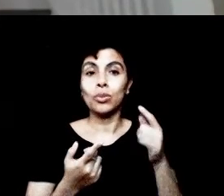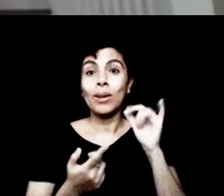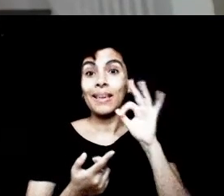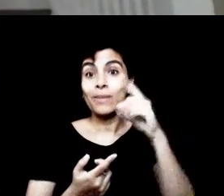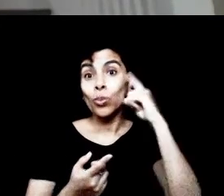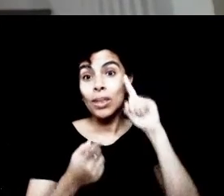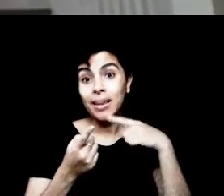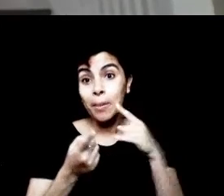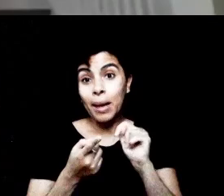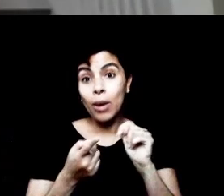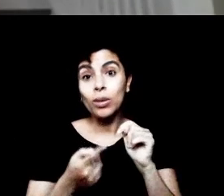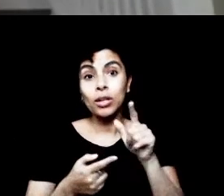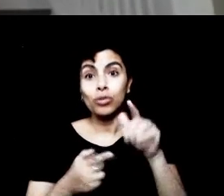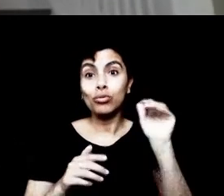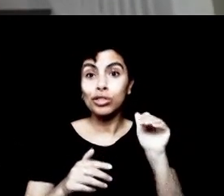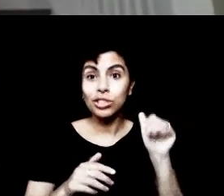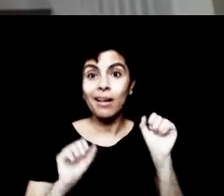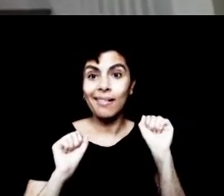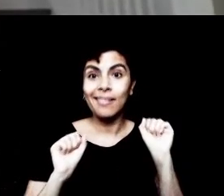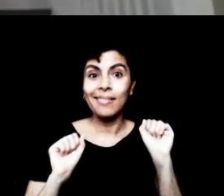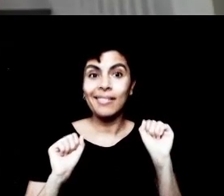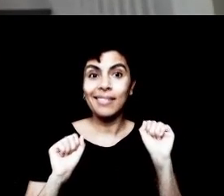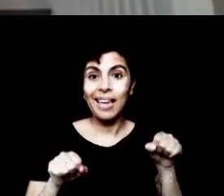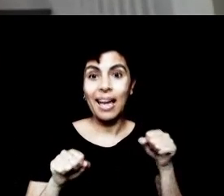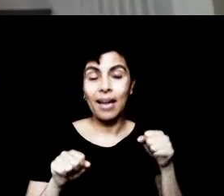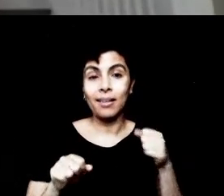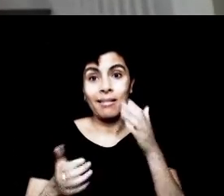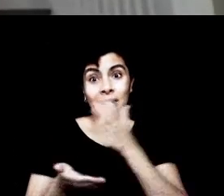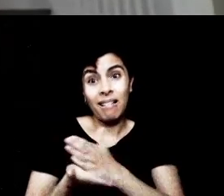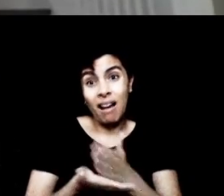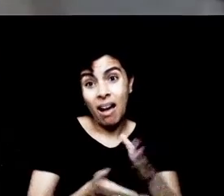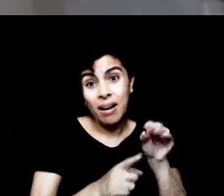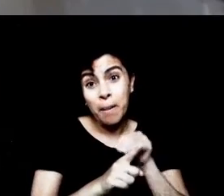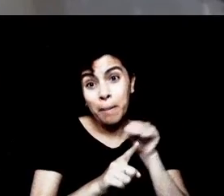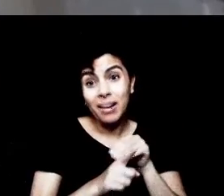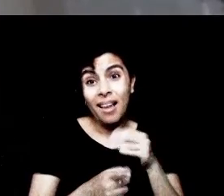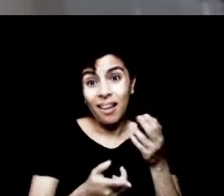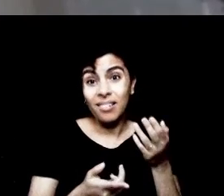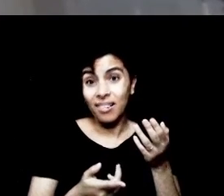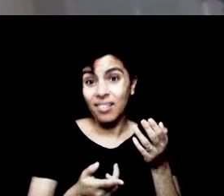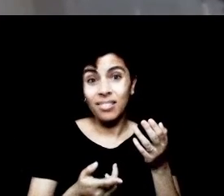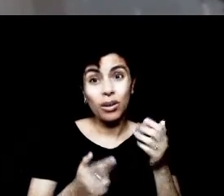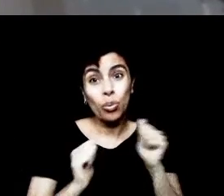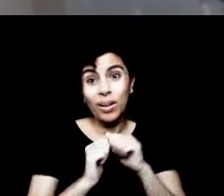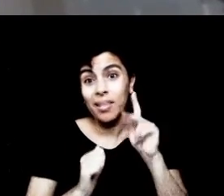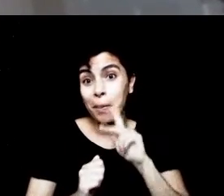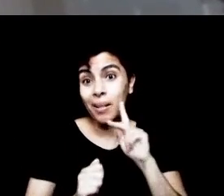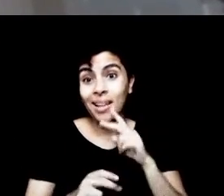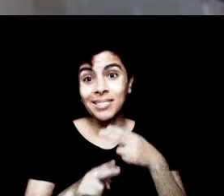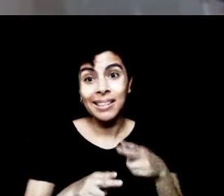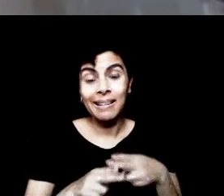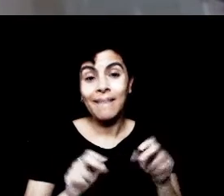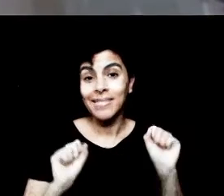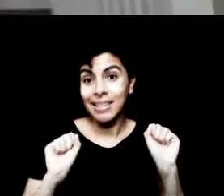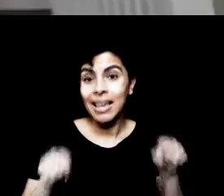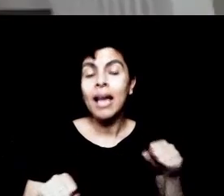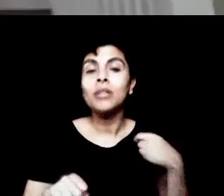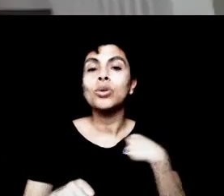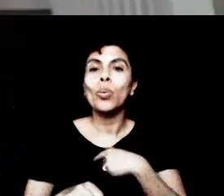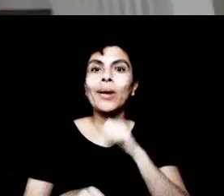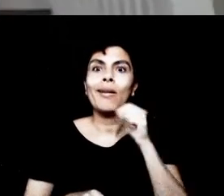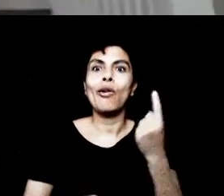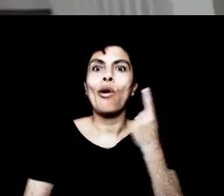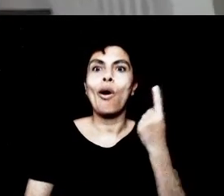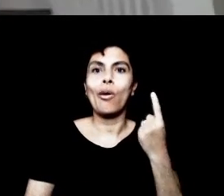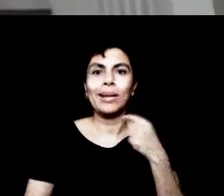about if you think about it, your child can actually cut up bananas with dull, plastic knife.